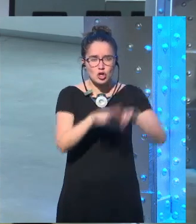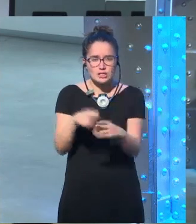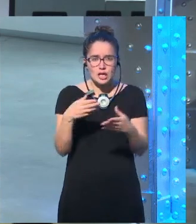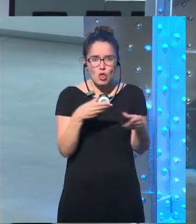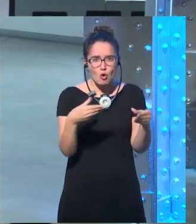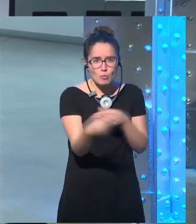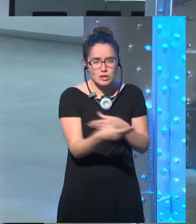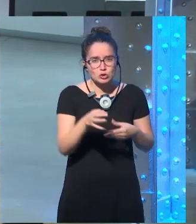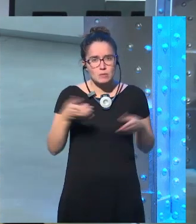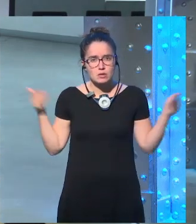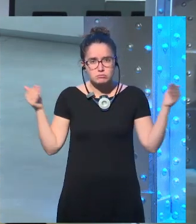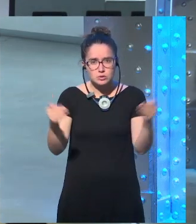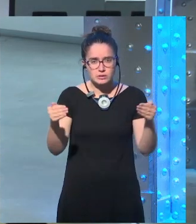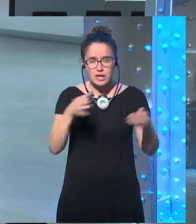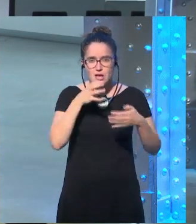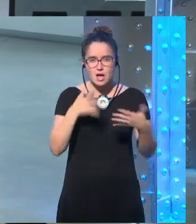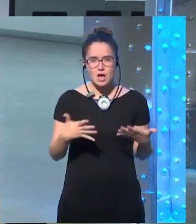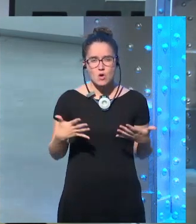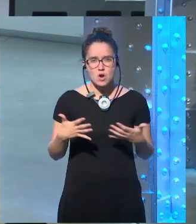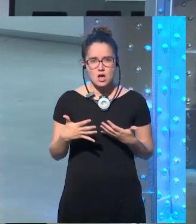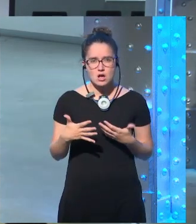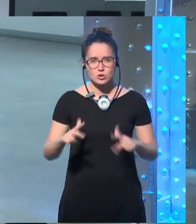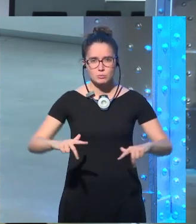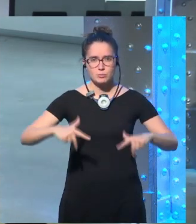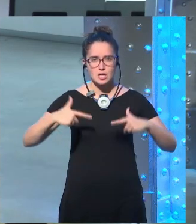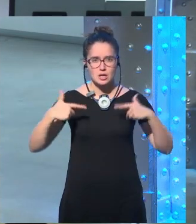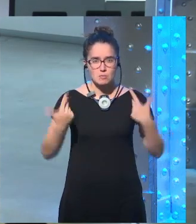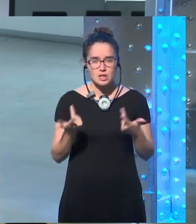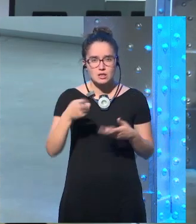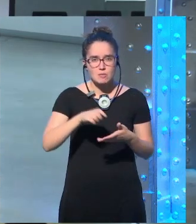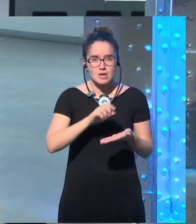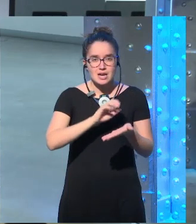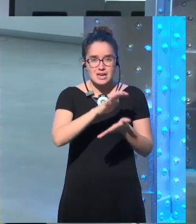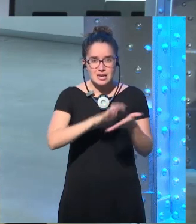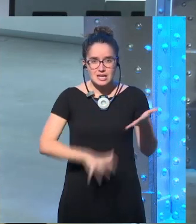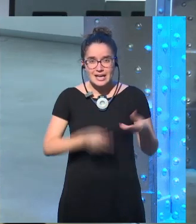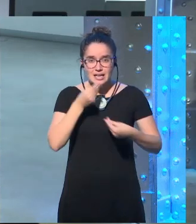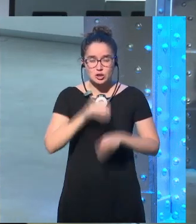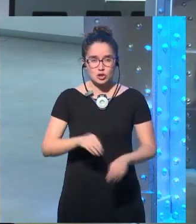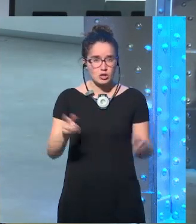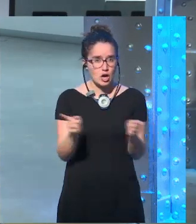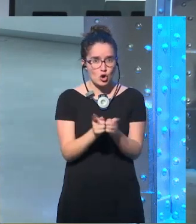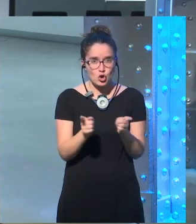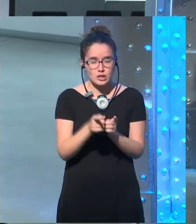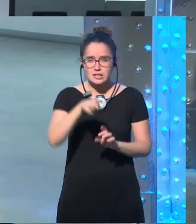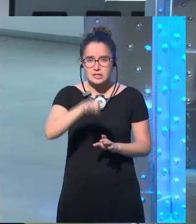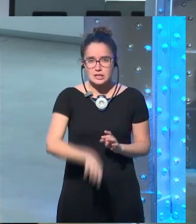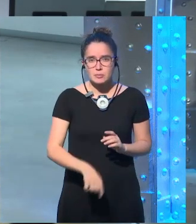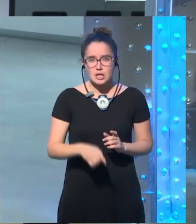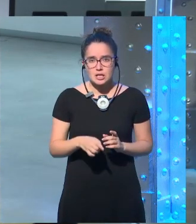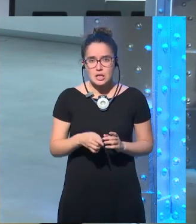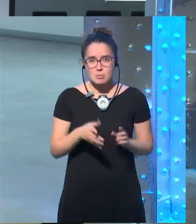now writing even shorter news stories. And it's the big data approach that is behind Google